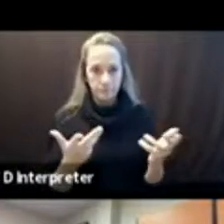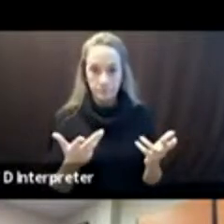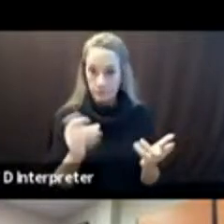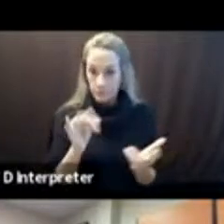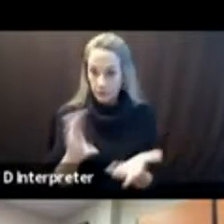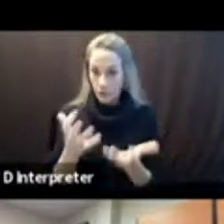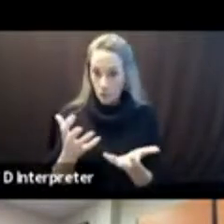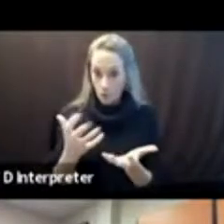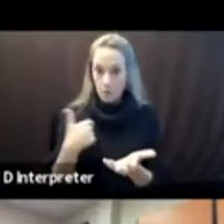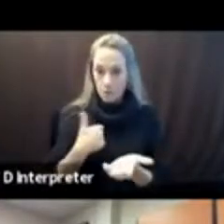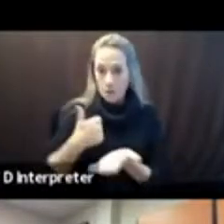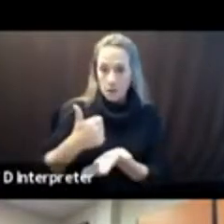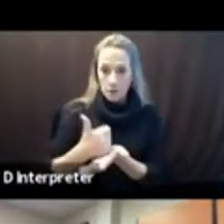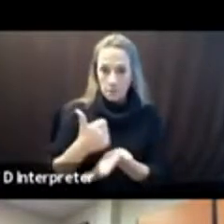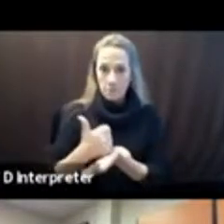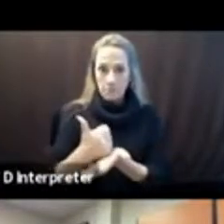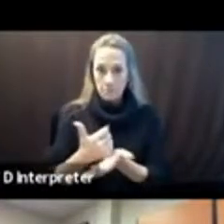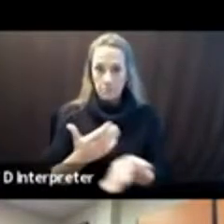assist you with that.